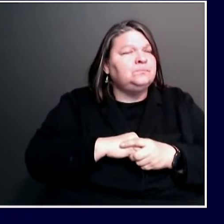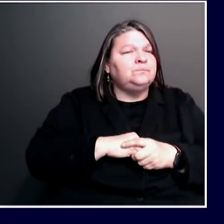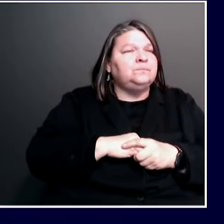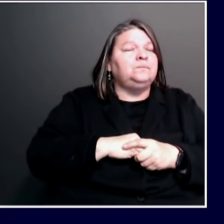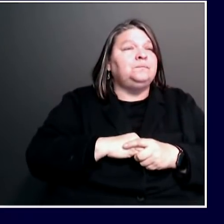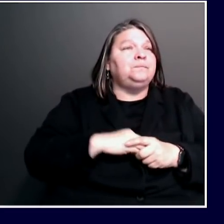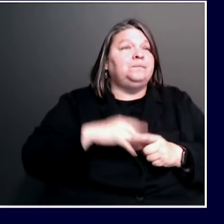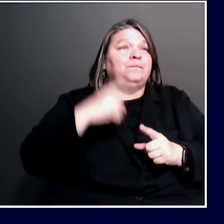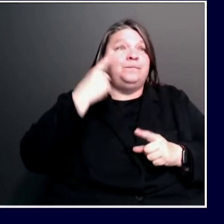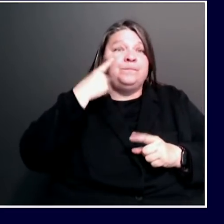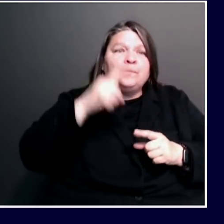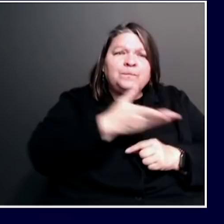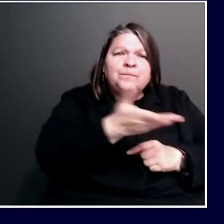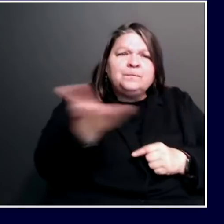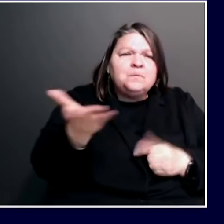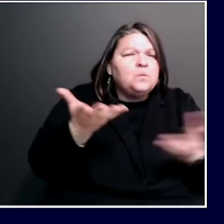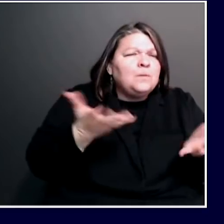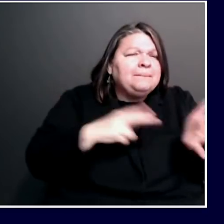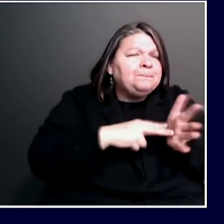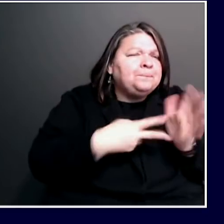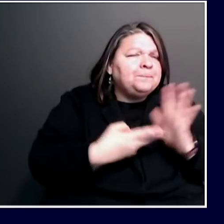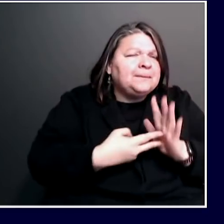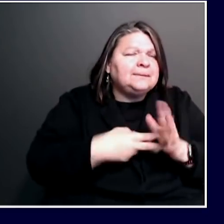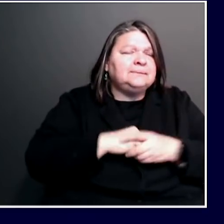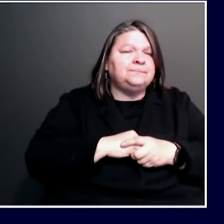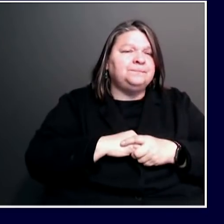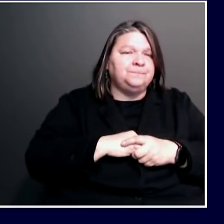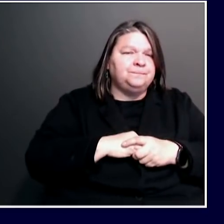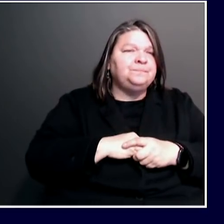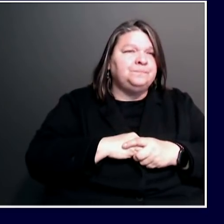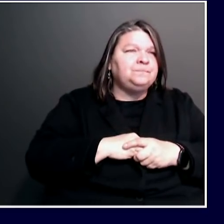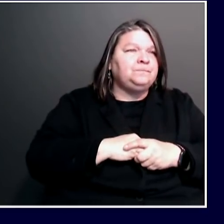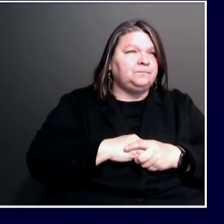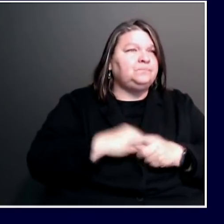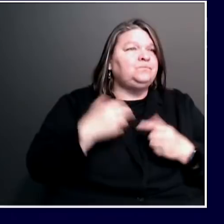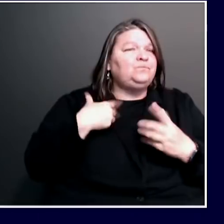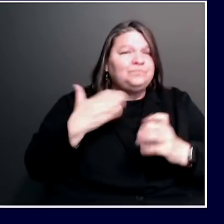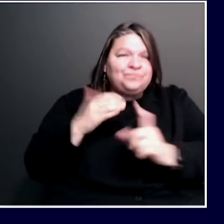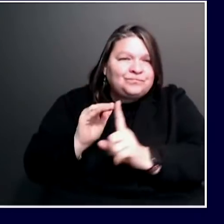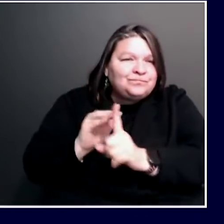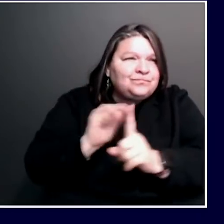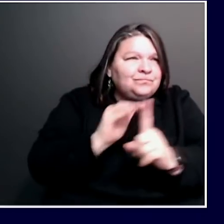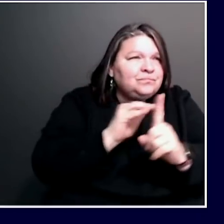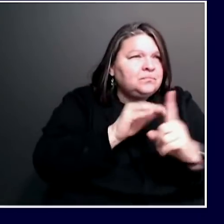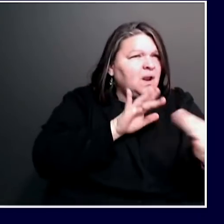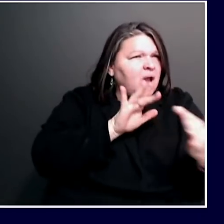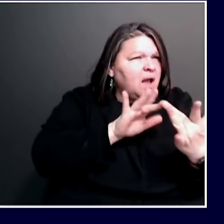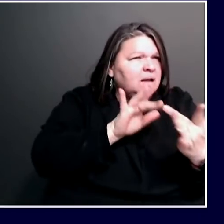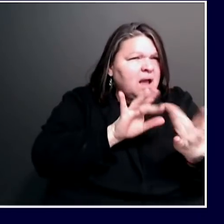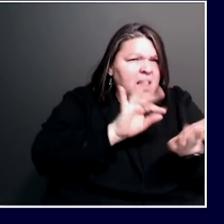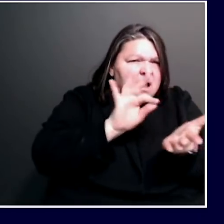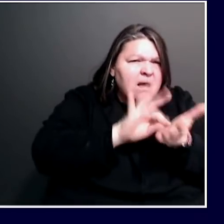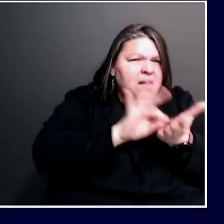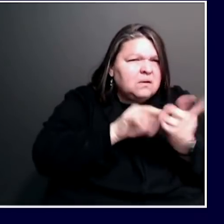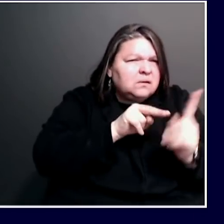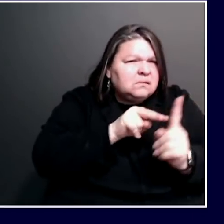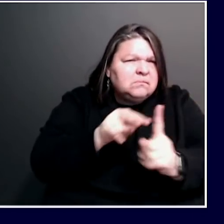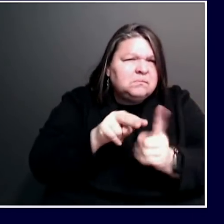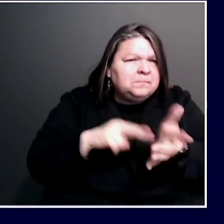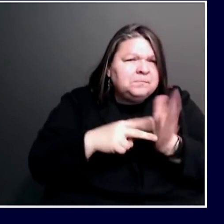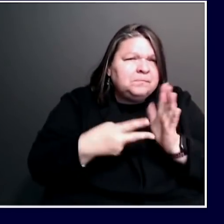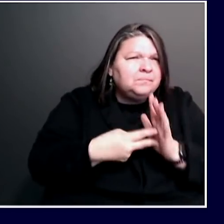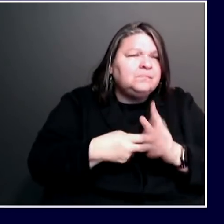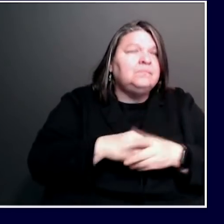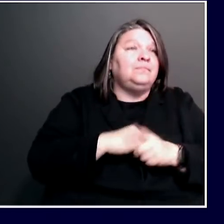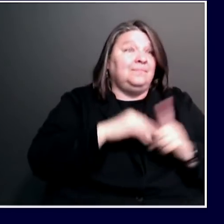particular. Now, first, a quick reminder on what contact tracing is. Contact tracing is the process